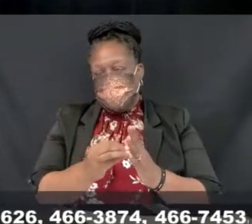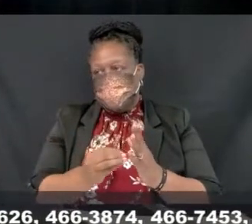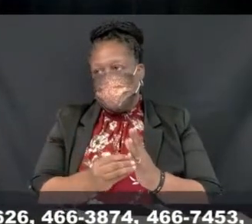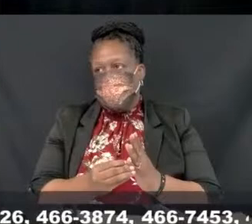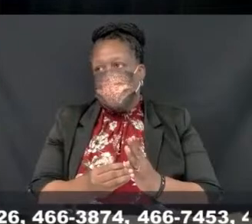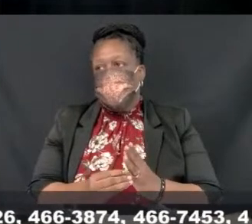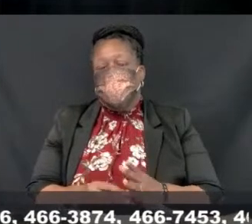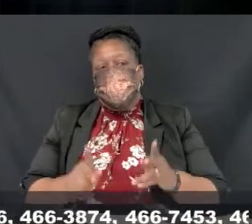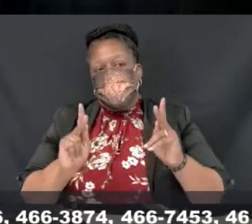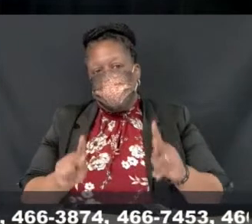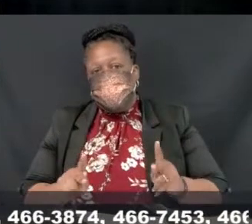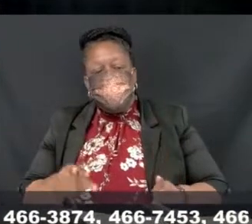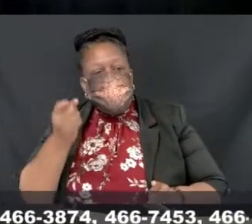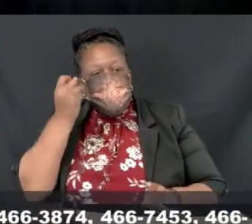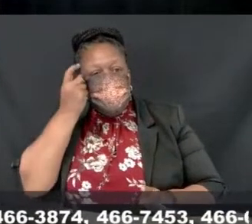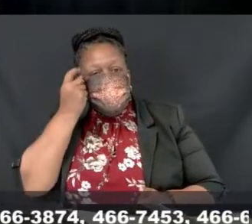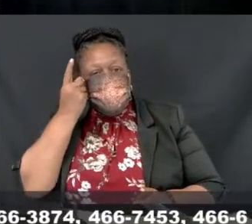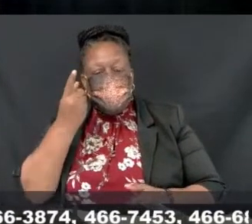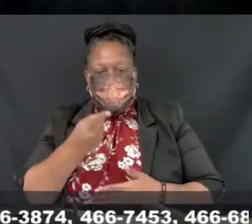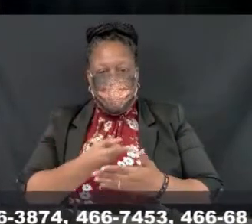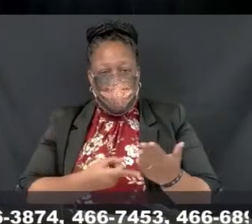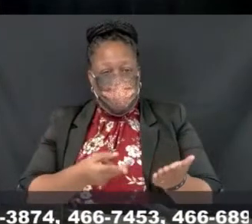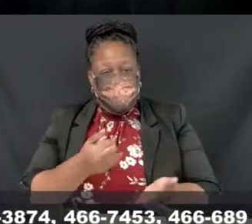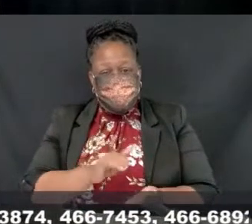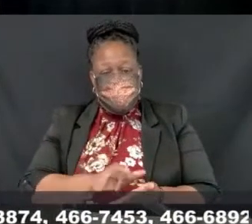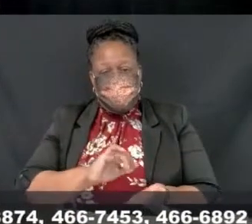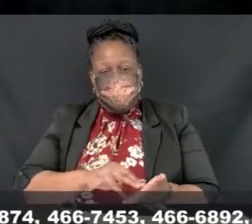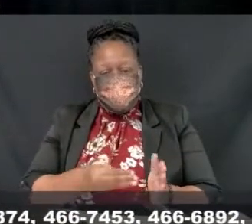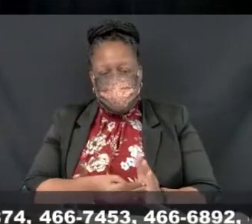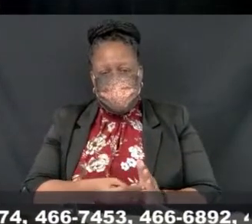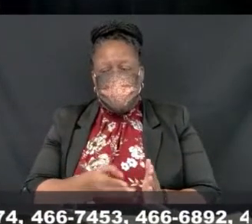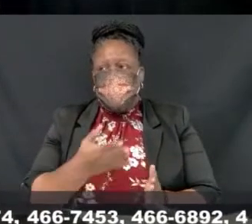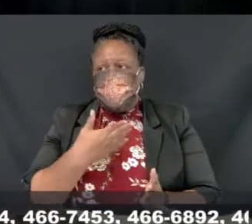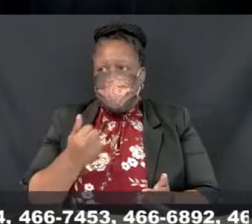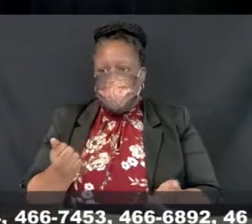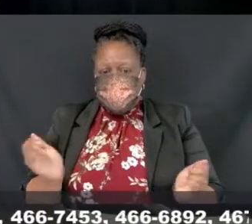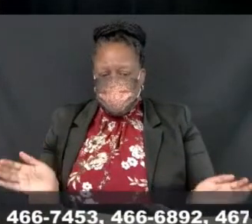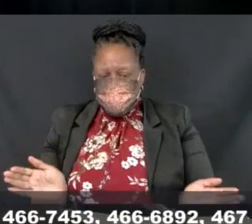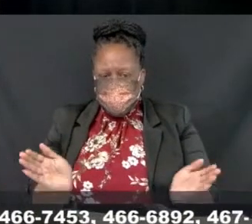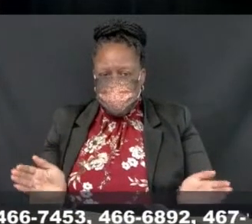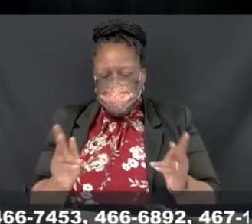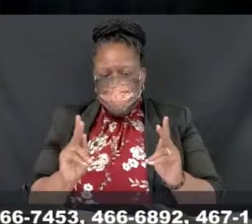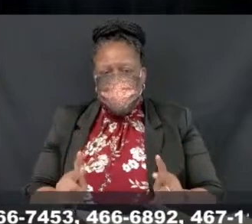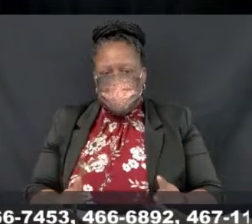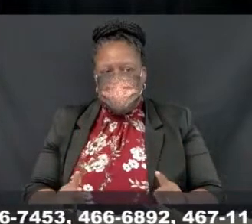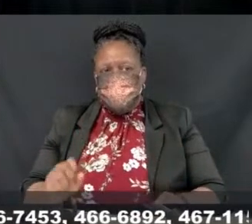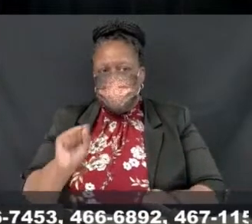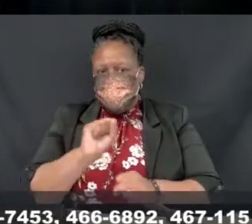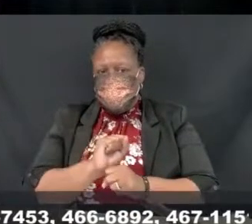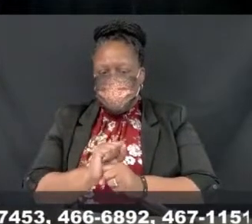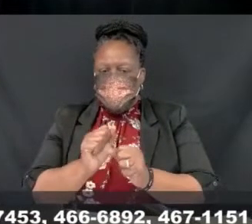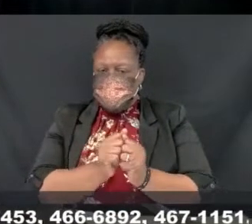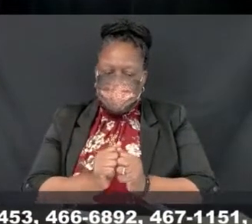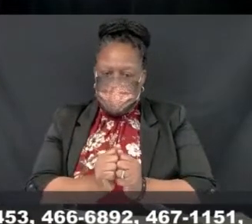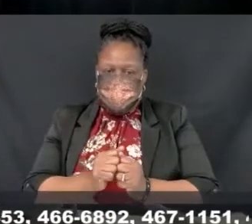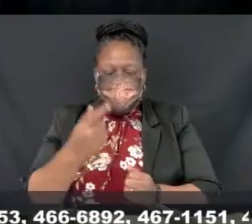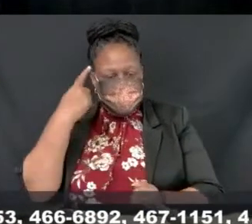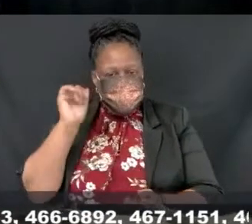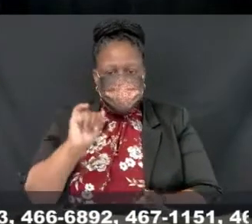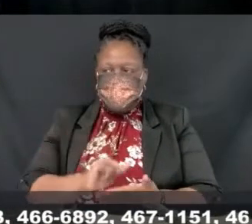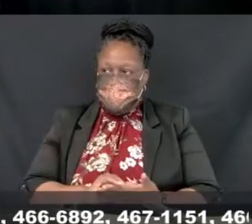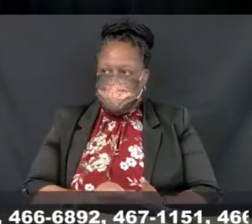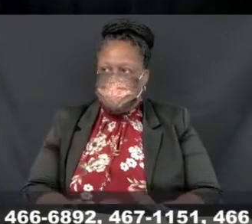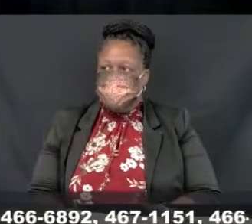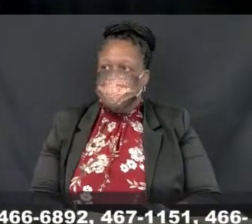a greater awareness to the importance of the census and to encourage the full cooperation of all.